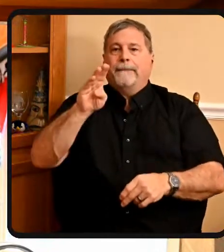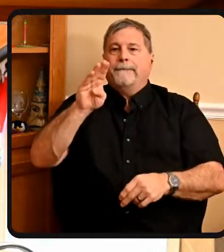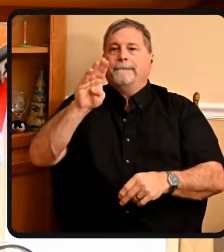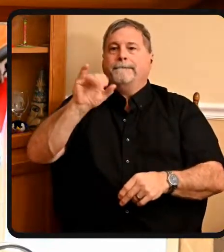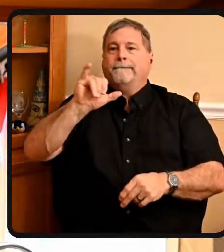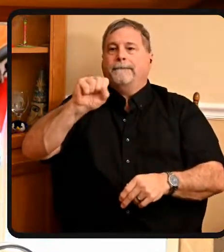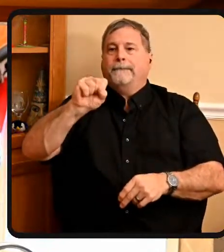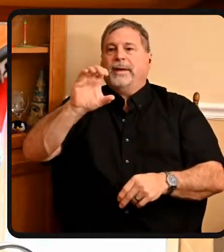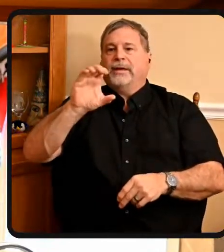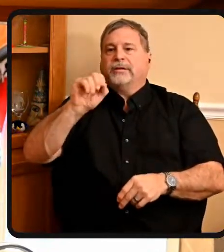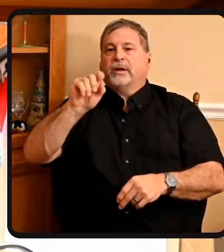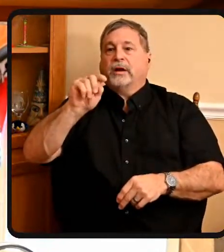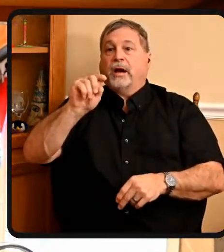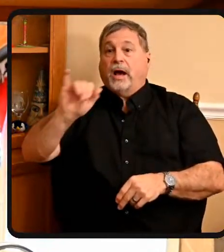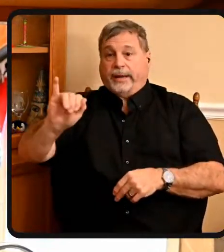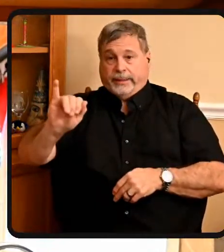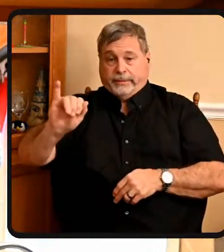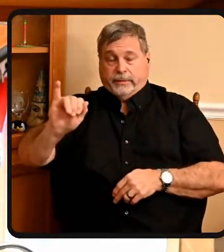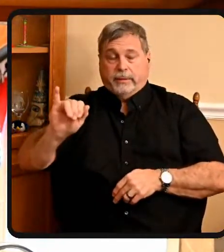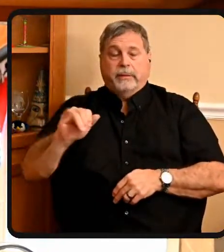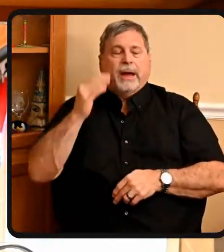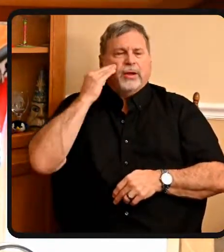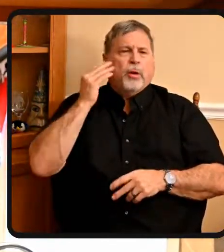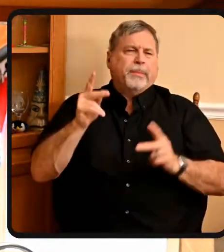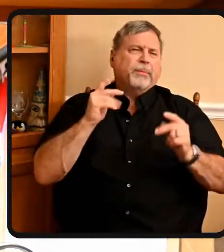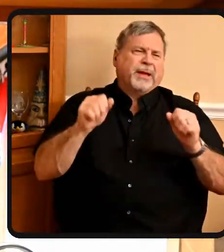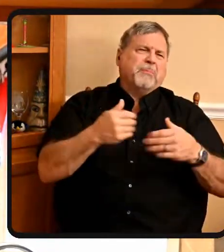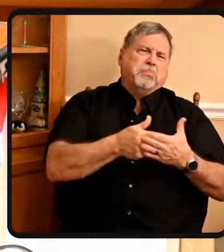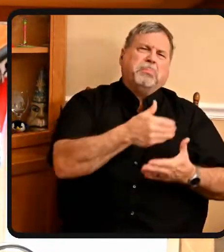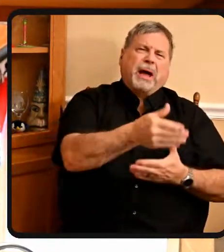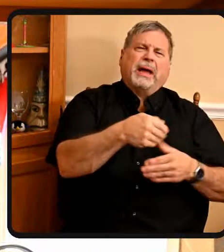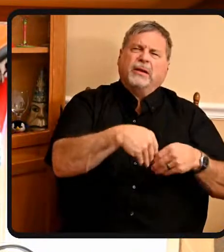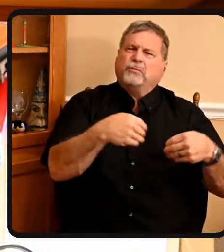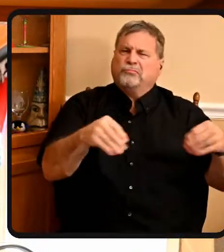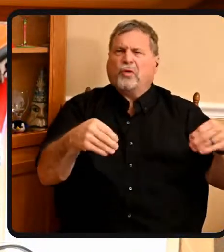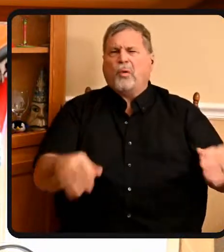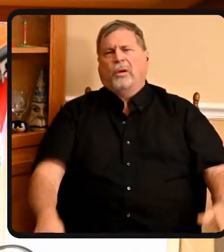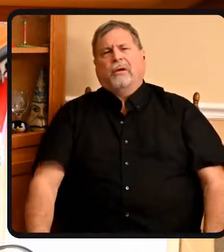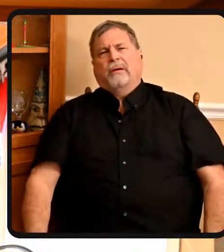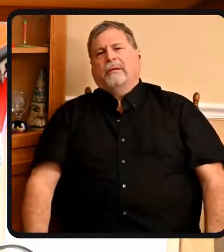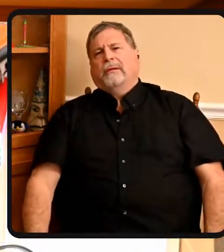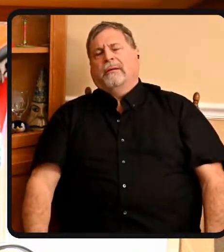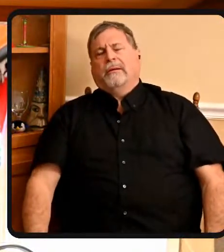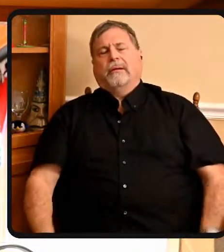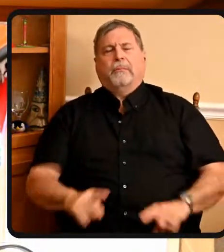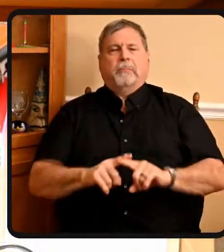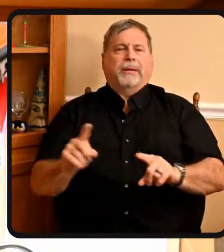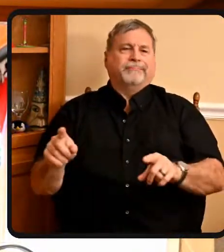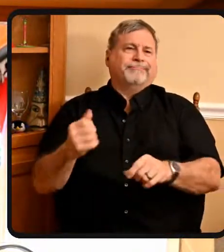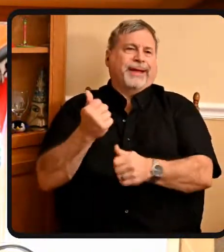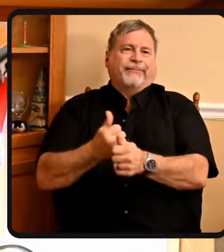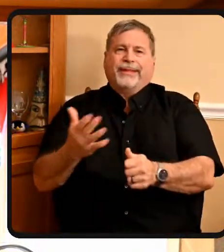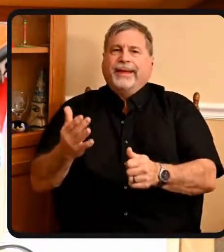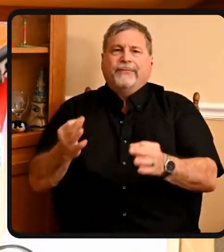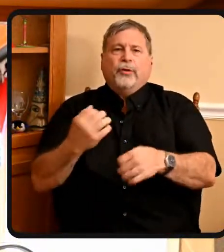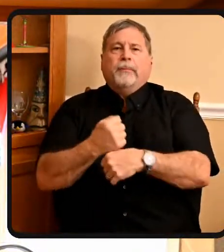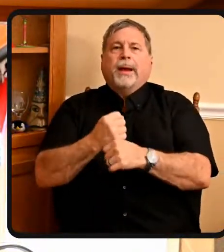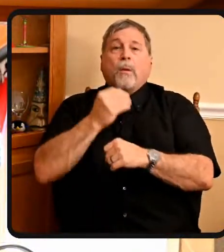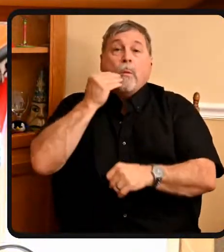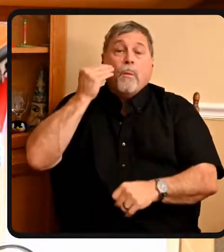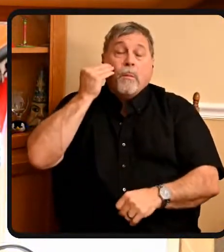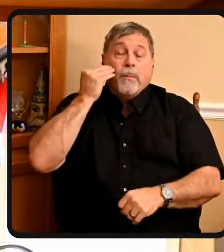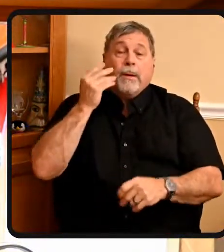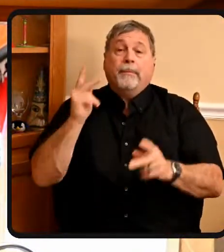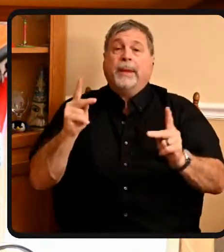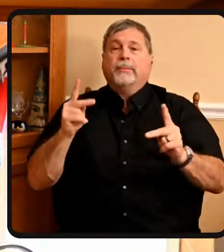Italian biscotti or biscotti. I know people can buy these in the store, but I think just like with everything, if